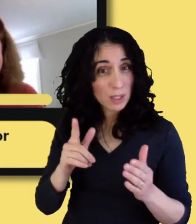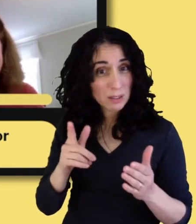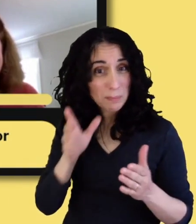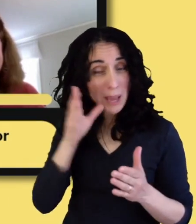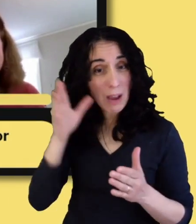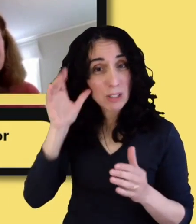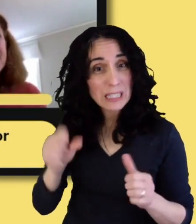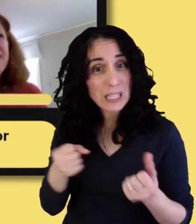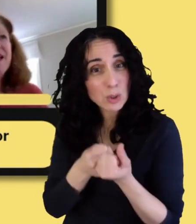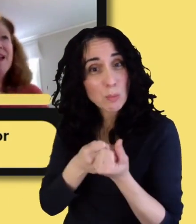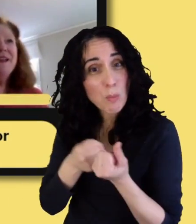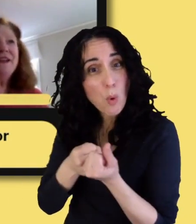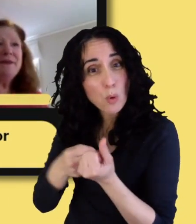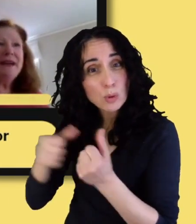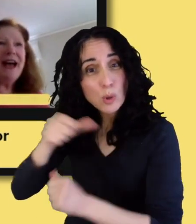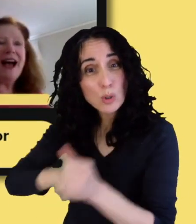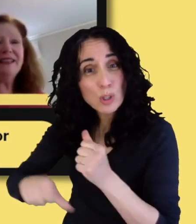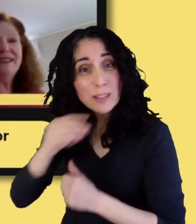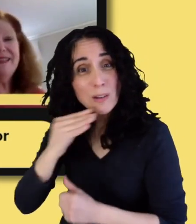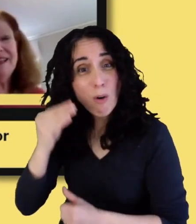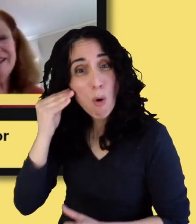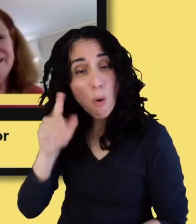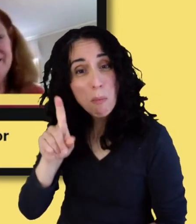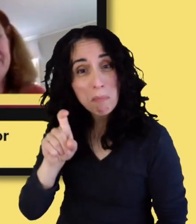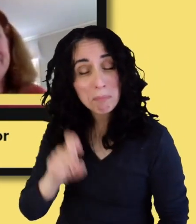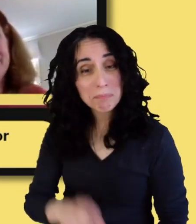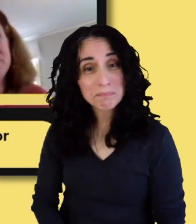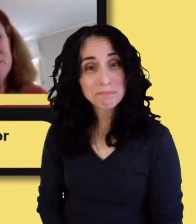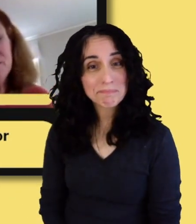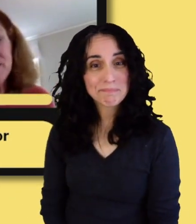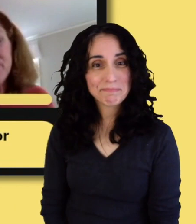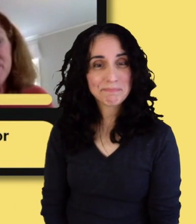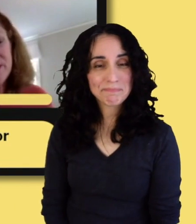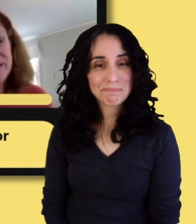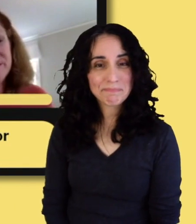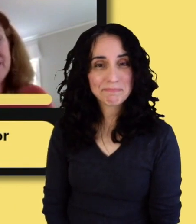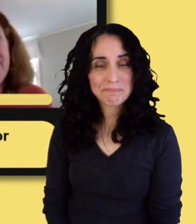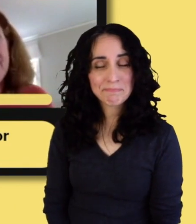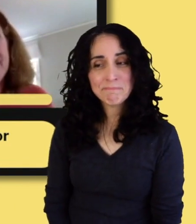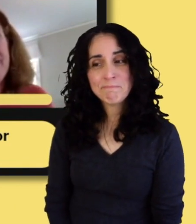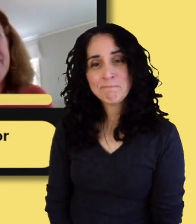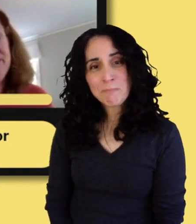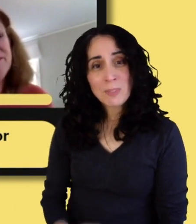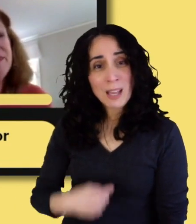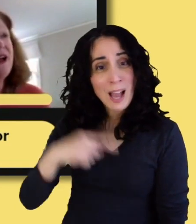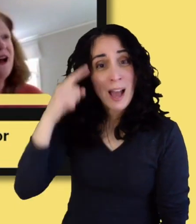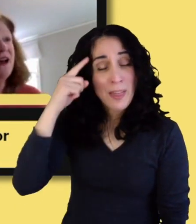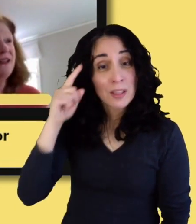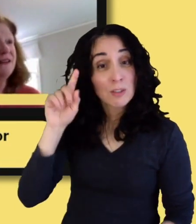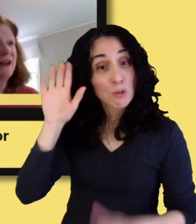recommend? You know what? I think there are some great programs on